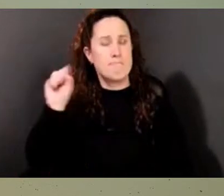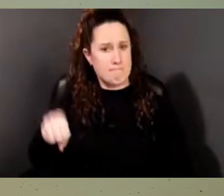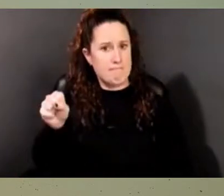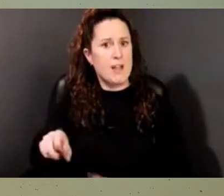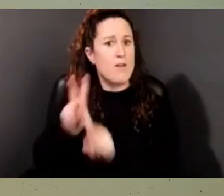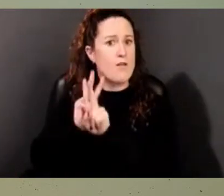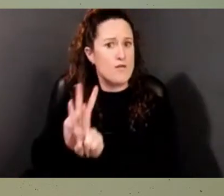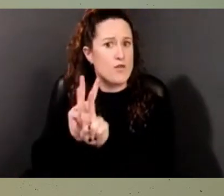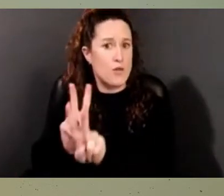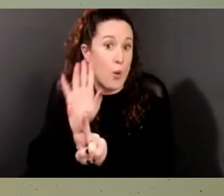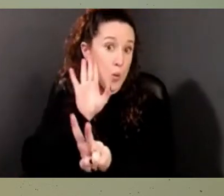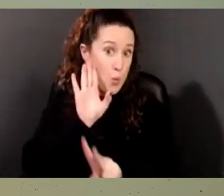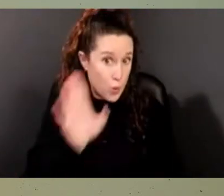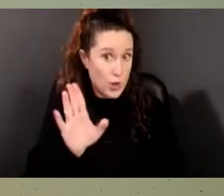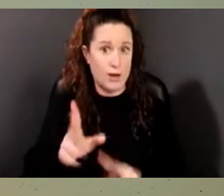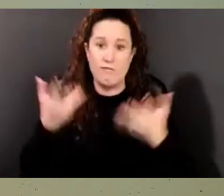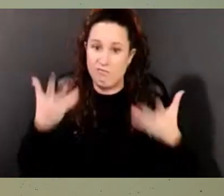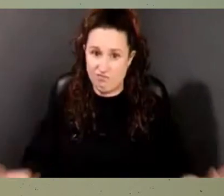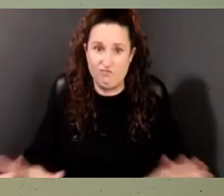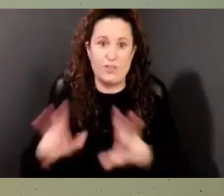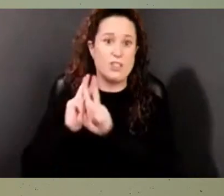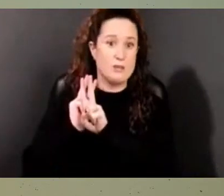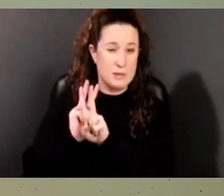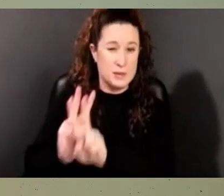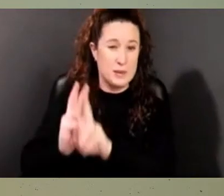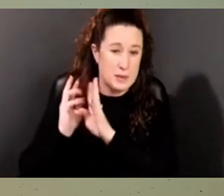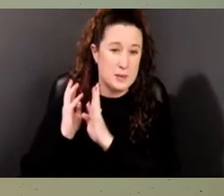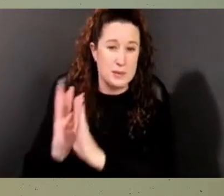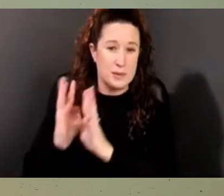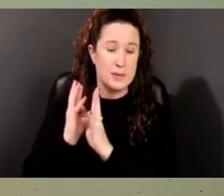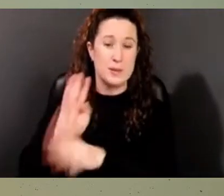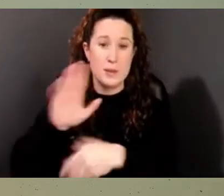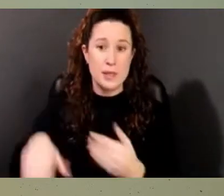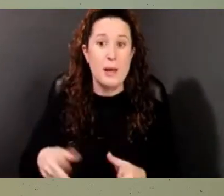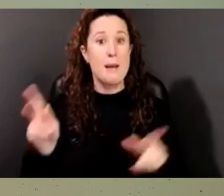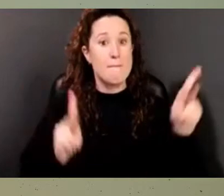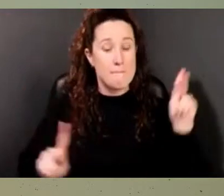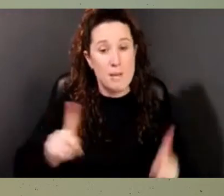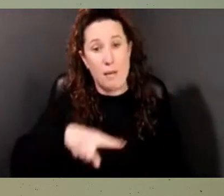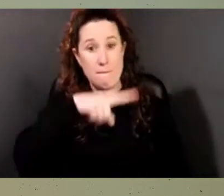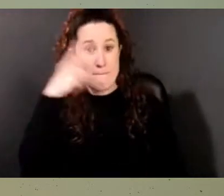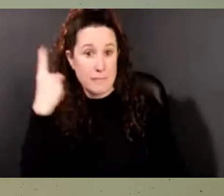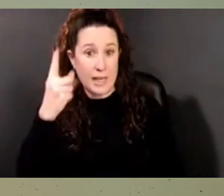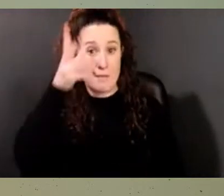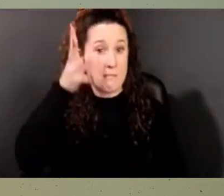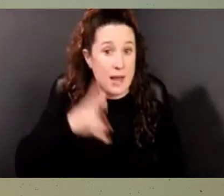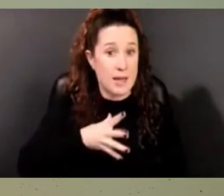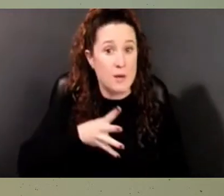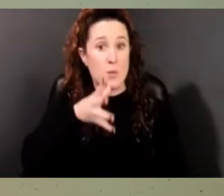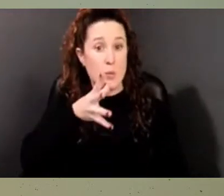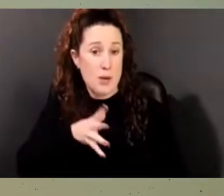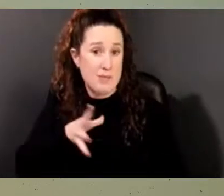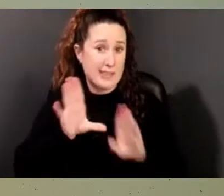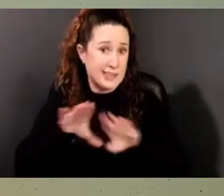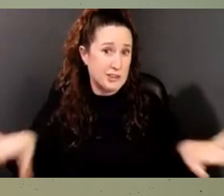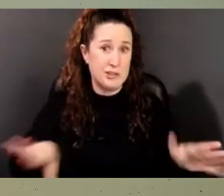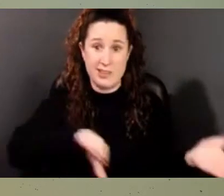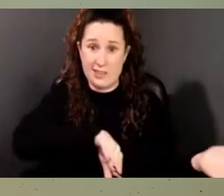and many of the other enslaved, indentured, and free Black men, women, and children to their final resting